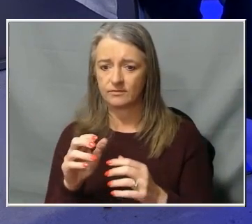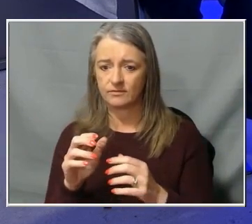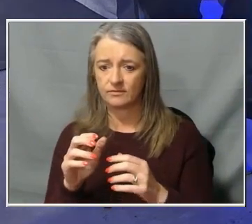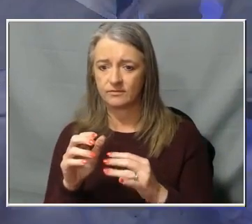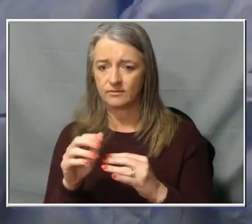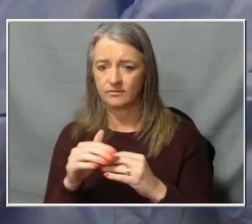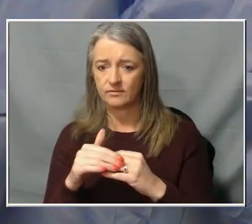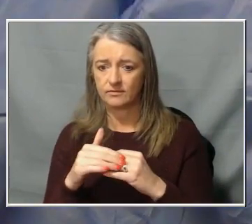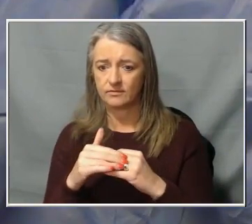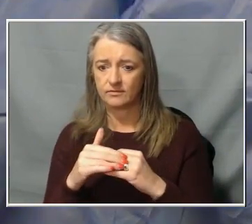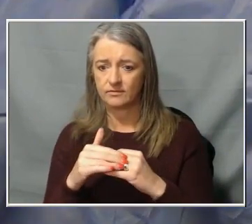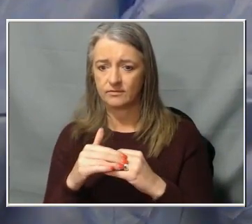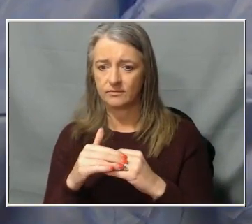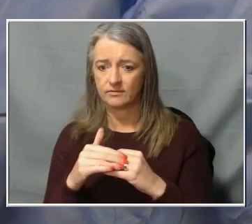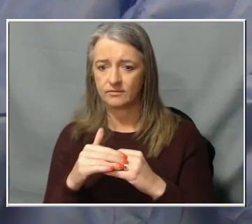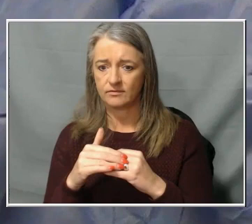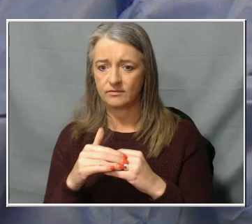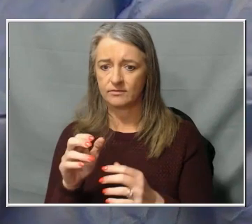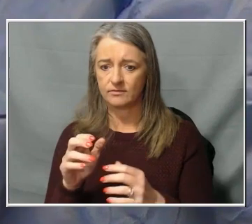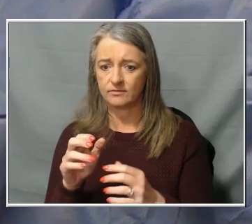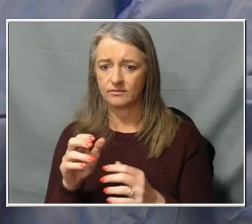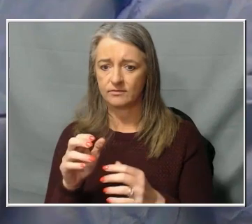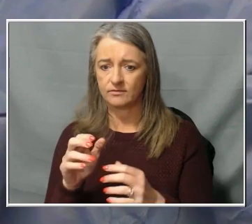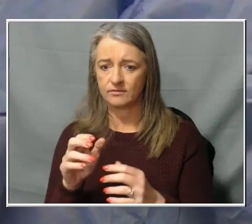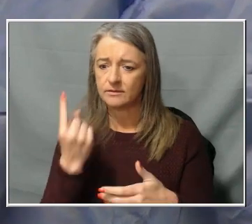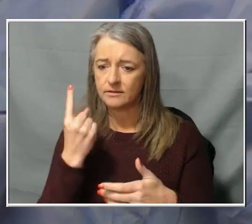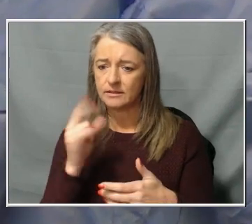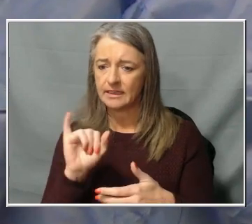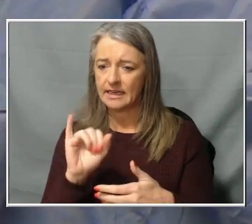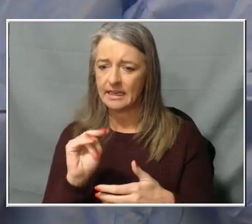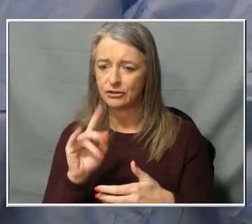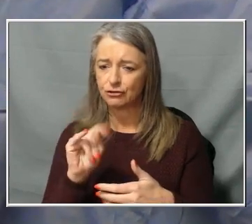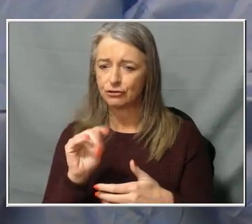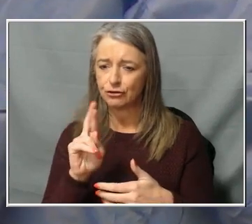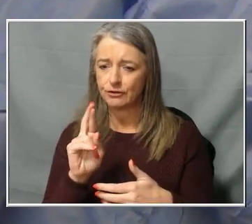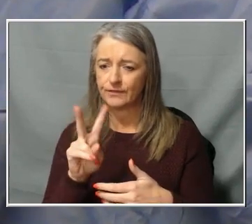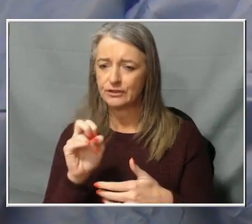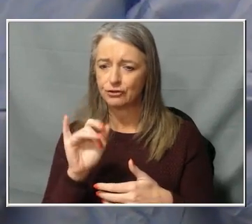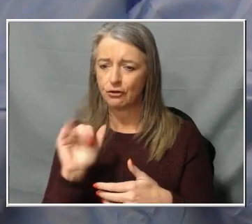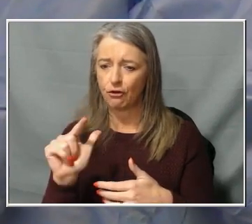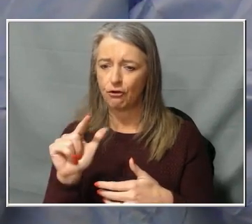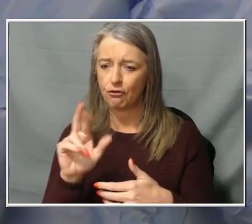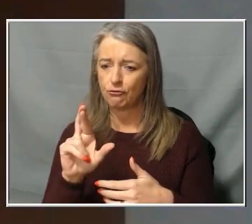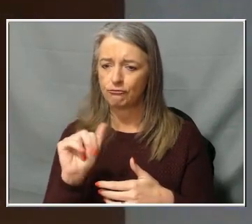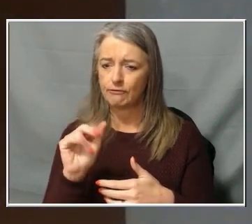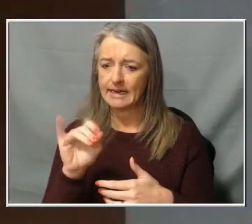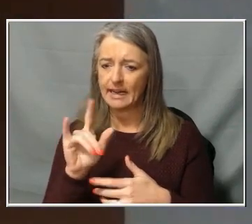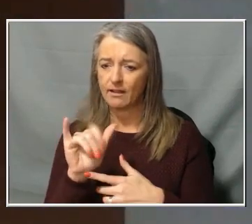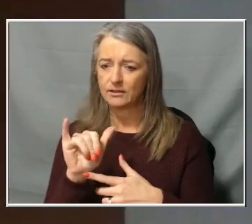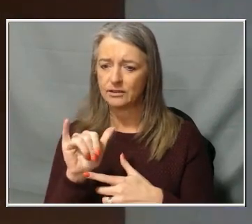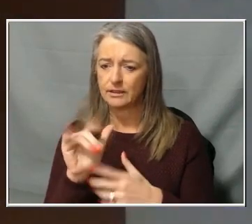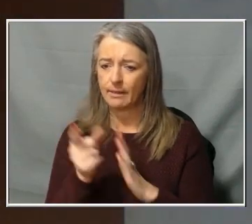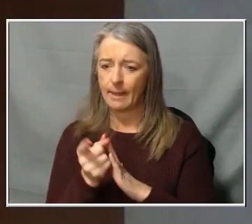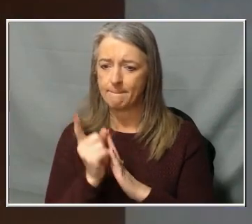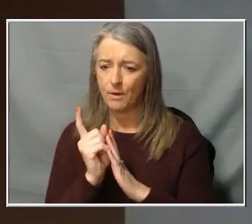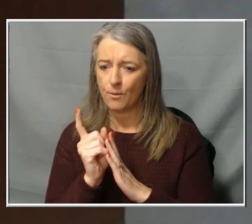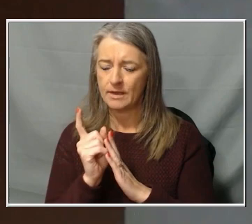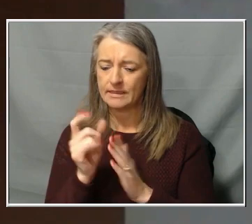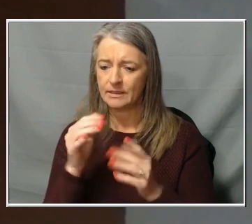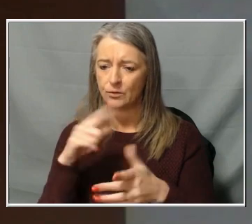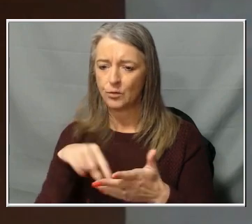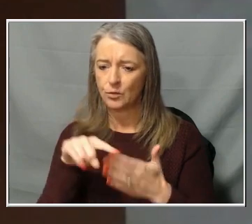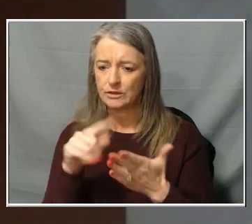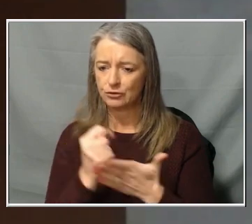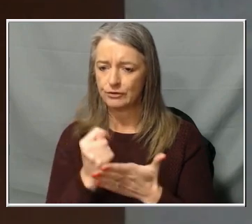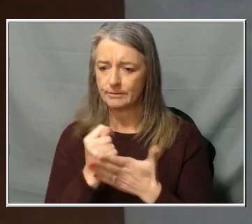vessel. Help us understand what an interventional radiologist is doing moment to moment during a procedure like this.